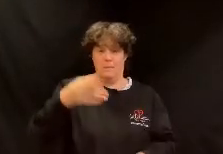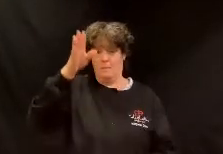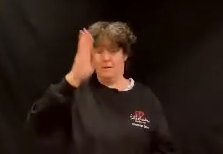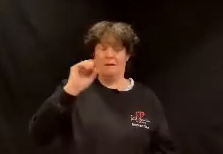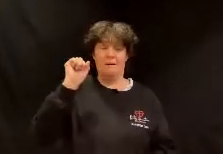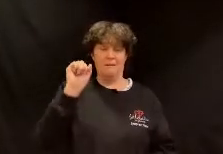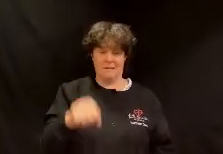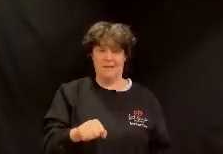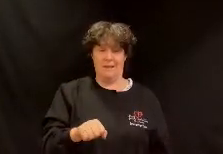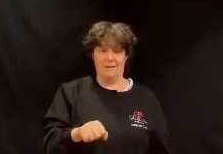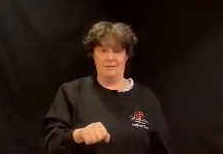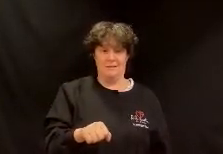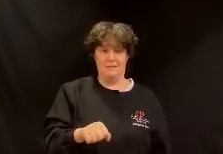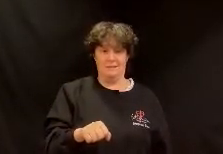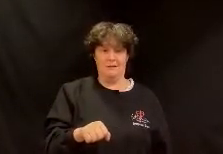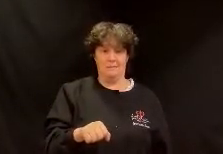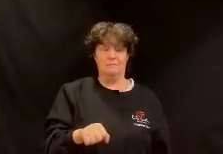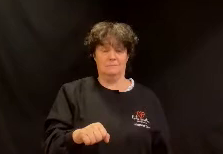Amen. God can.